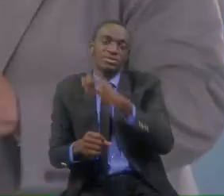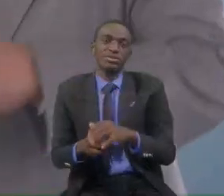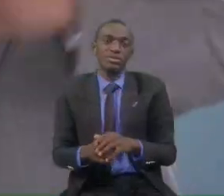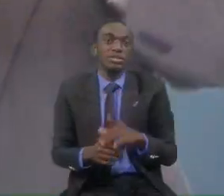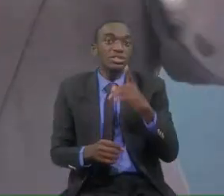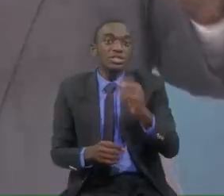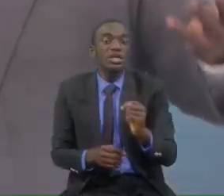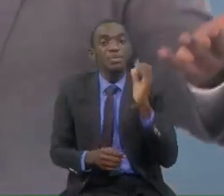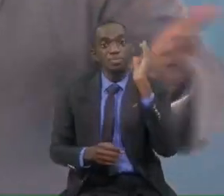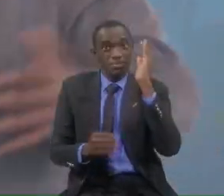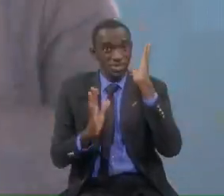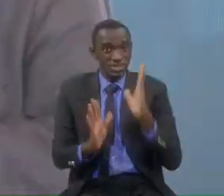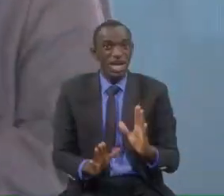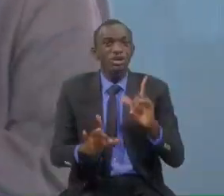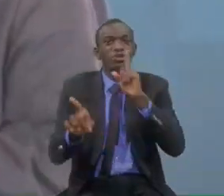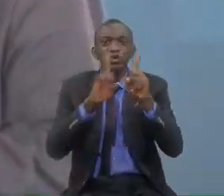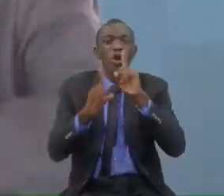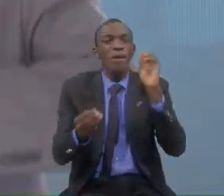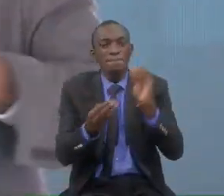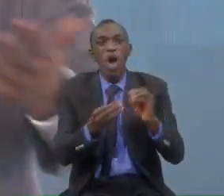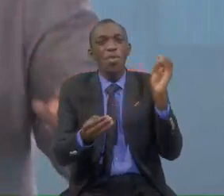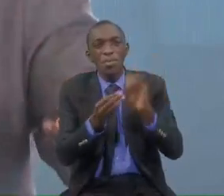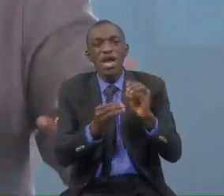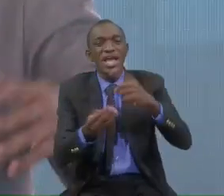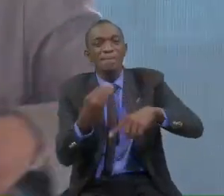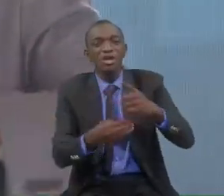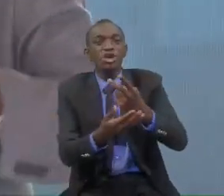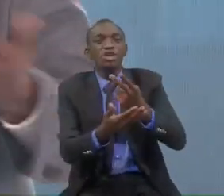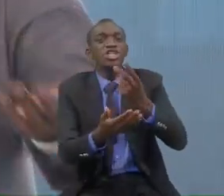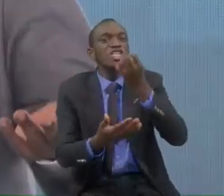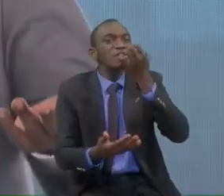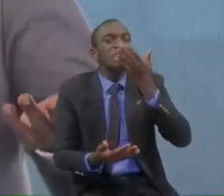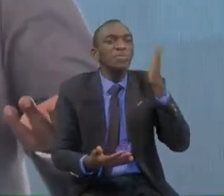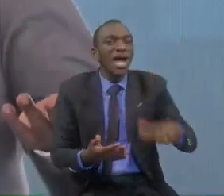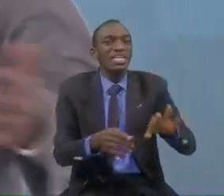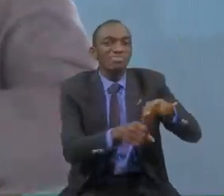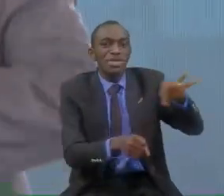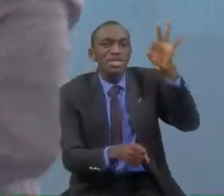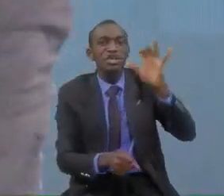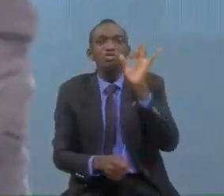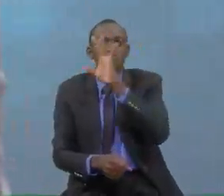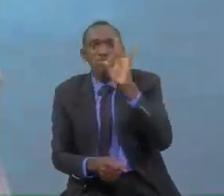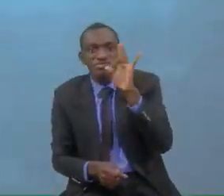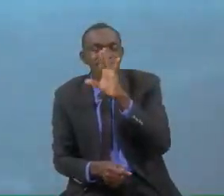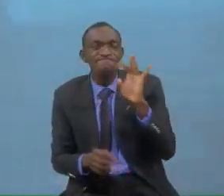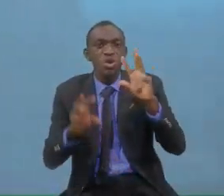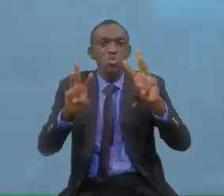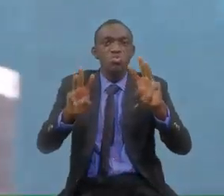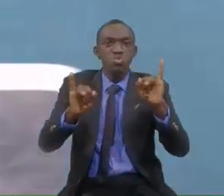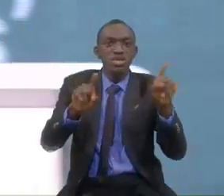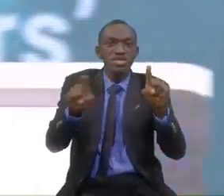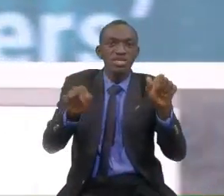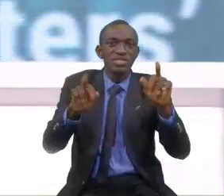more about the evil spirit, about the witches, about the wizards, about